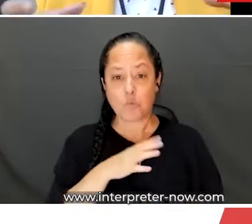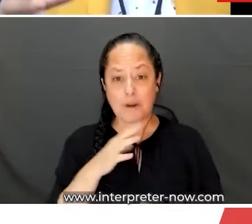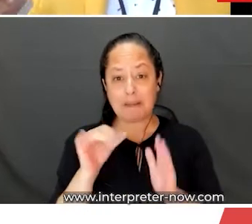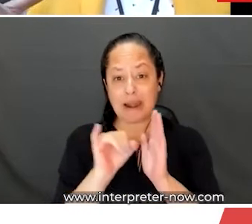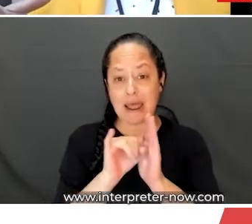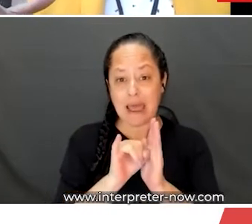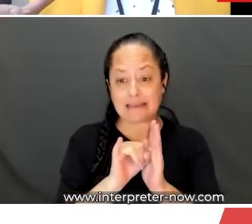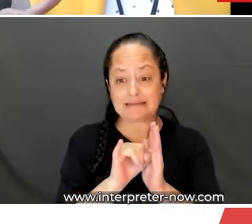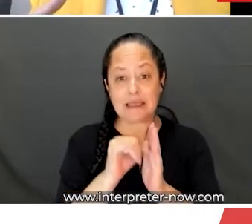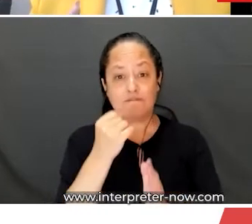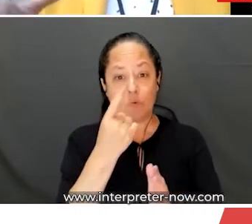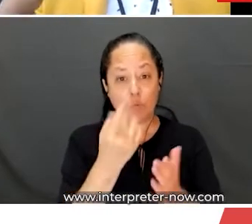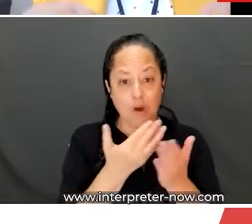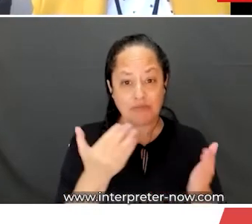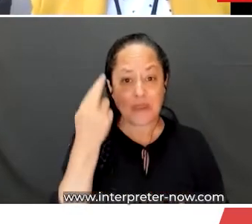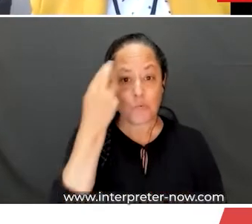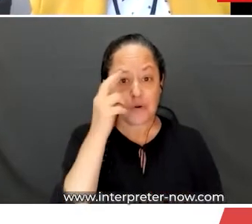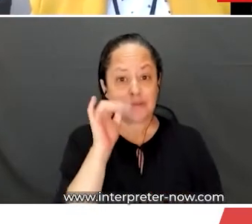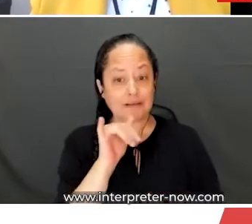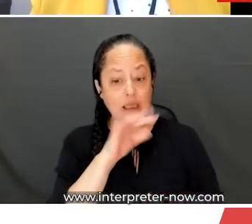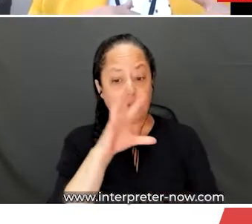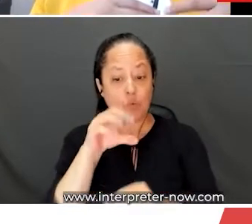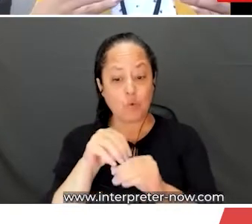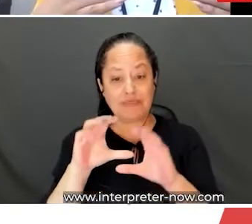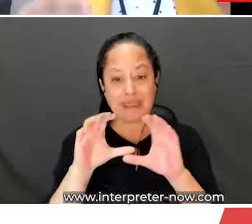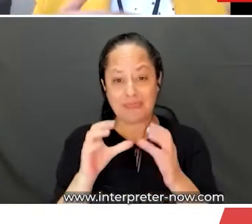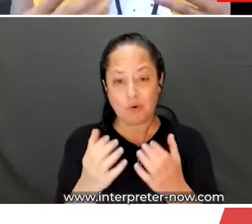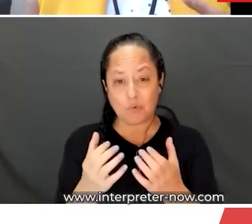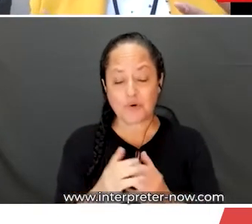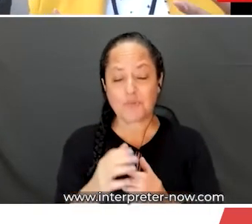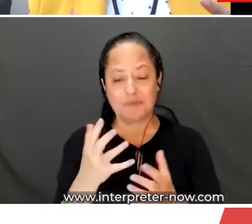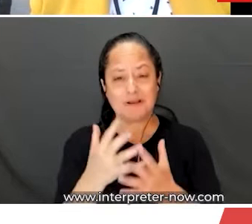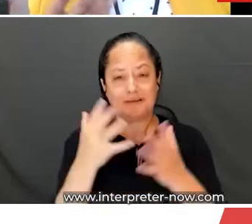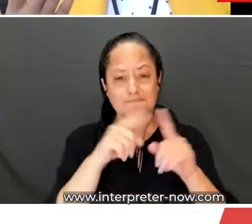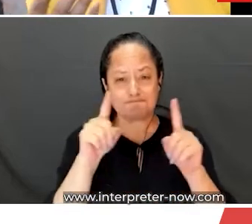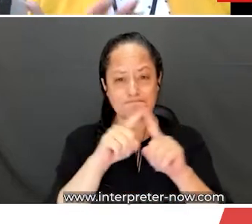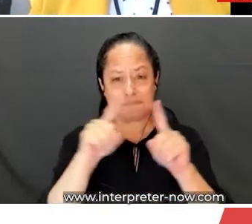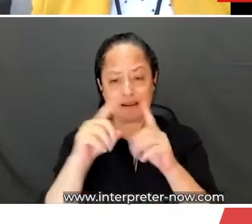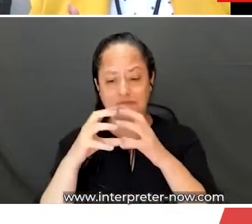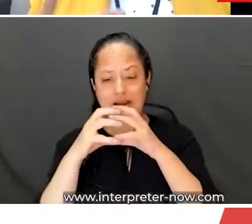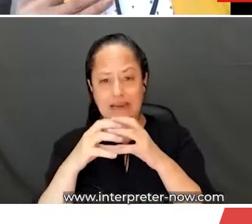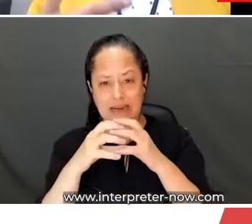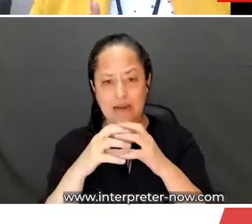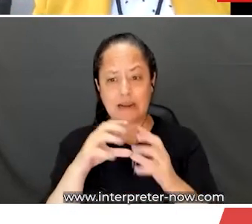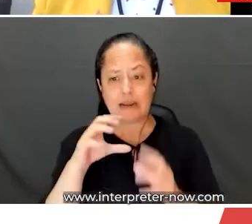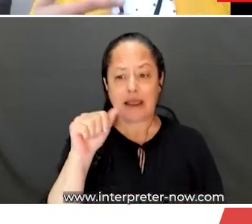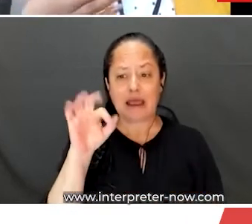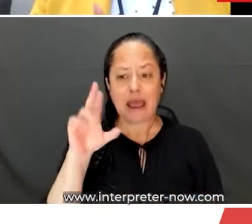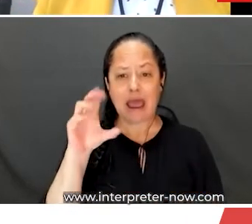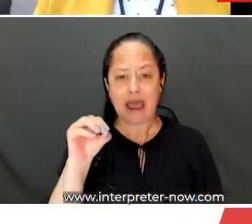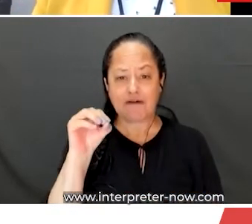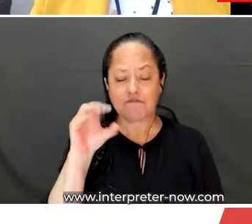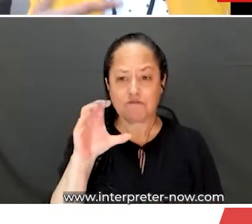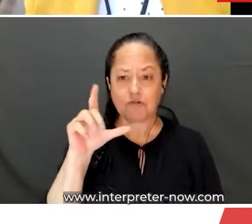identify as maybe one thing, you realize that even within that group, there's a lot of different intersections, whether it be Afro-Latina, Asian